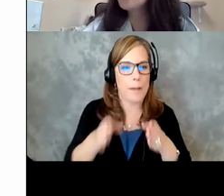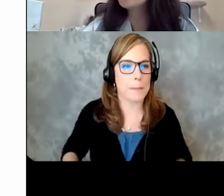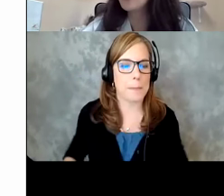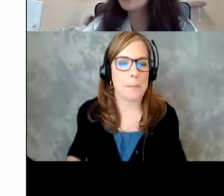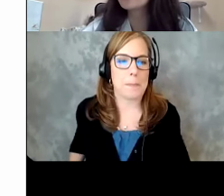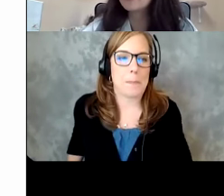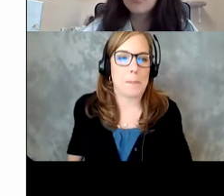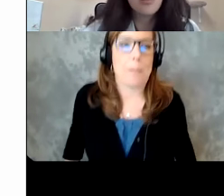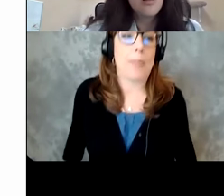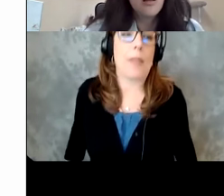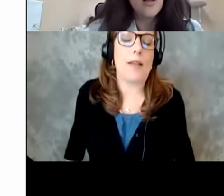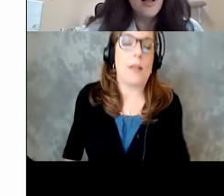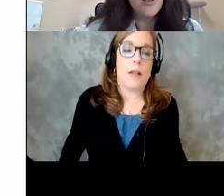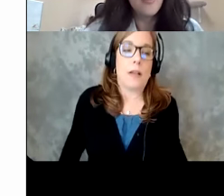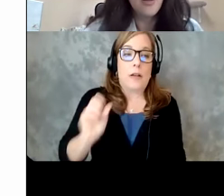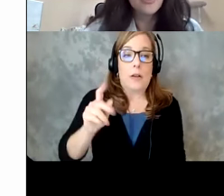Okay, so for community supports,